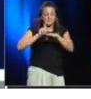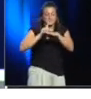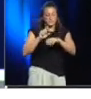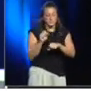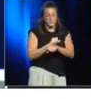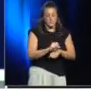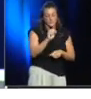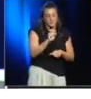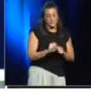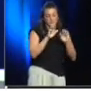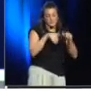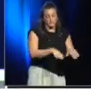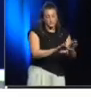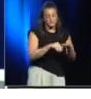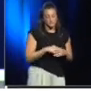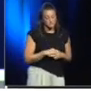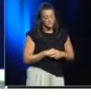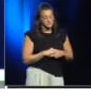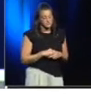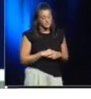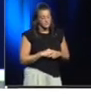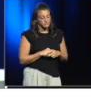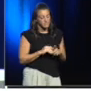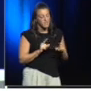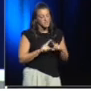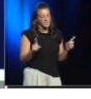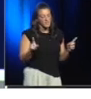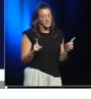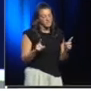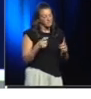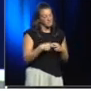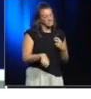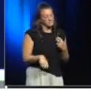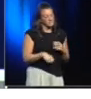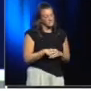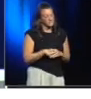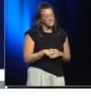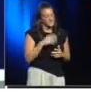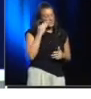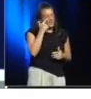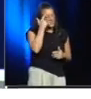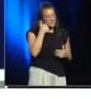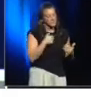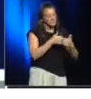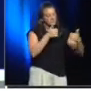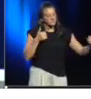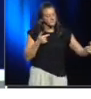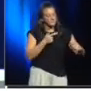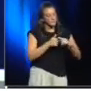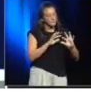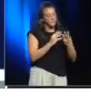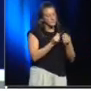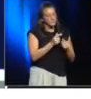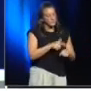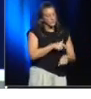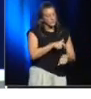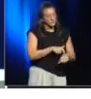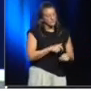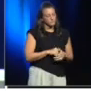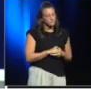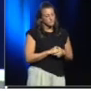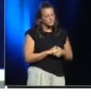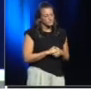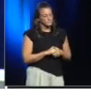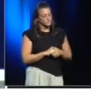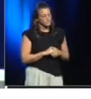Ocean, but it does come at some cost. You're away from your families for a long period of time.